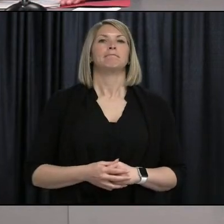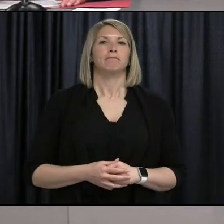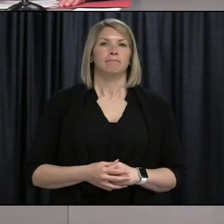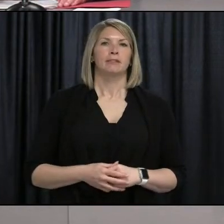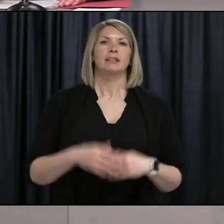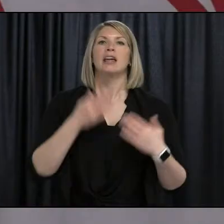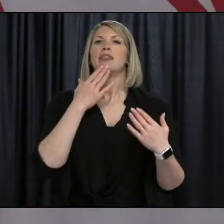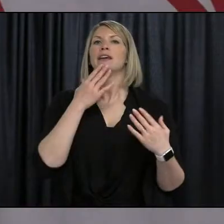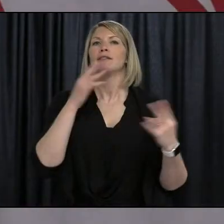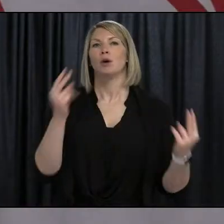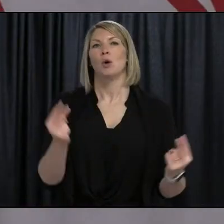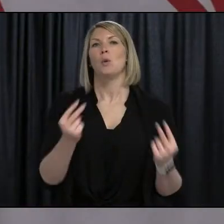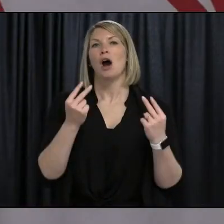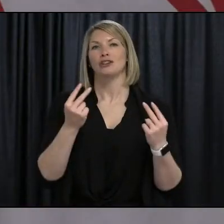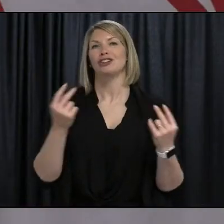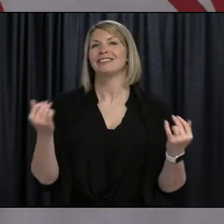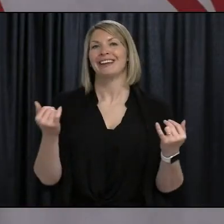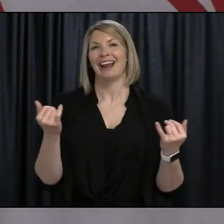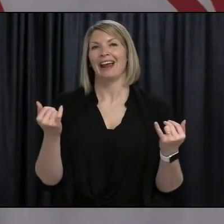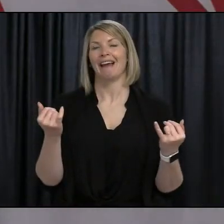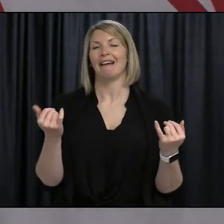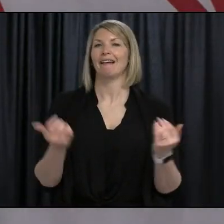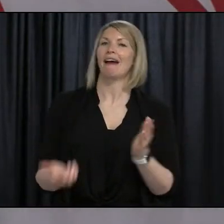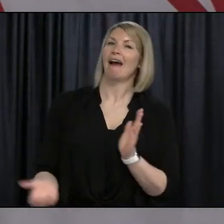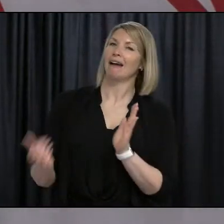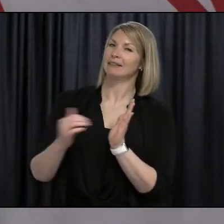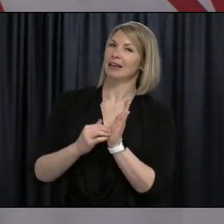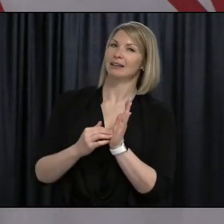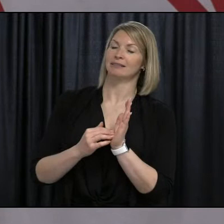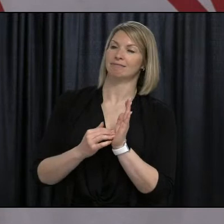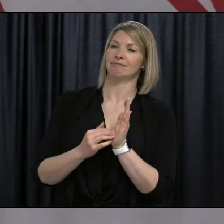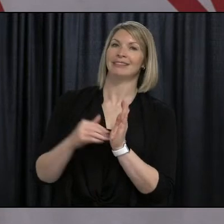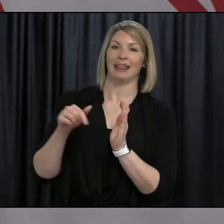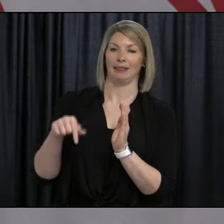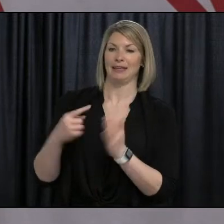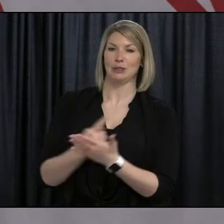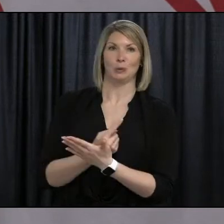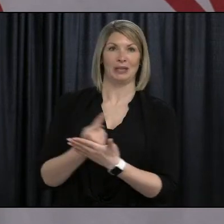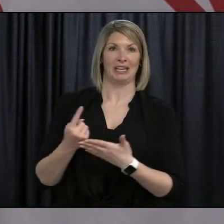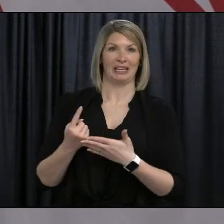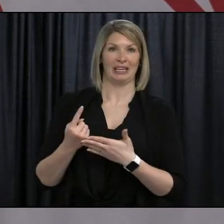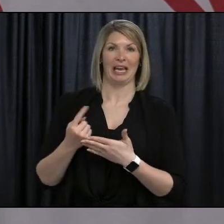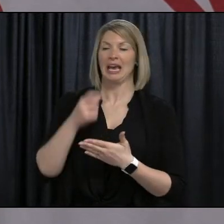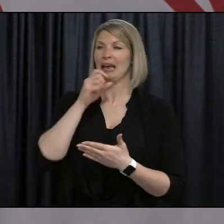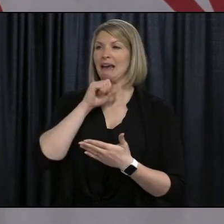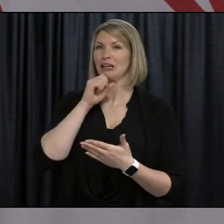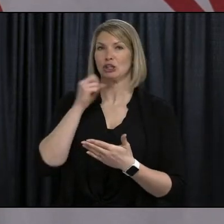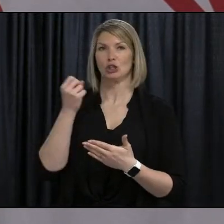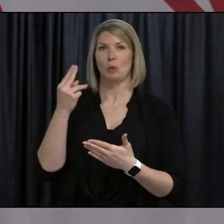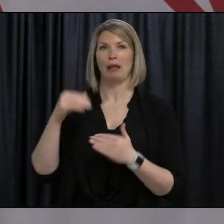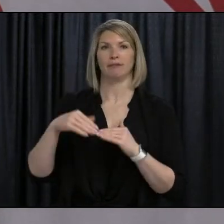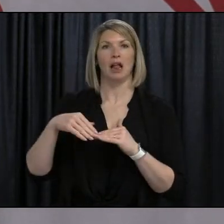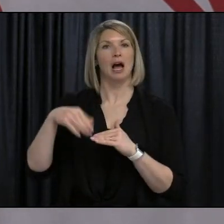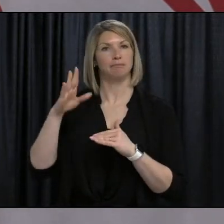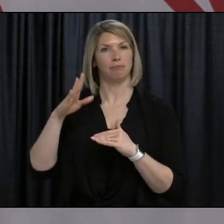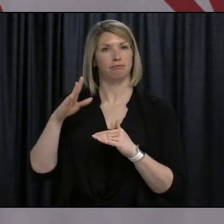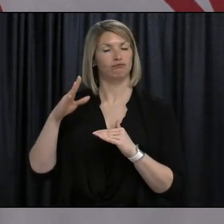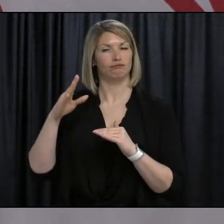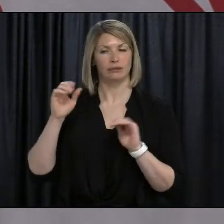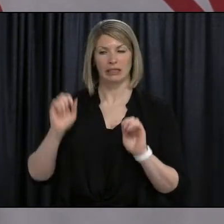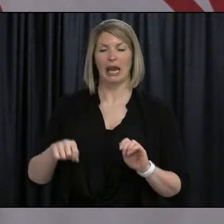Thank you for tuning in today. Just a final reminder that as of this week, anyone 12 or older can now register to be